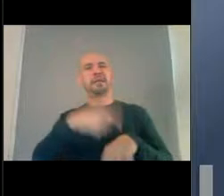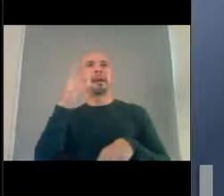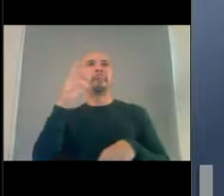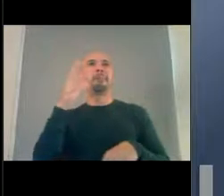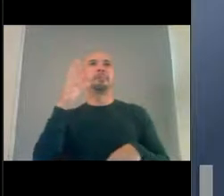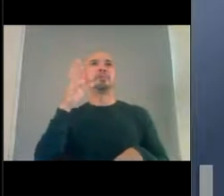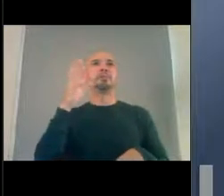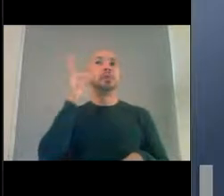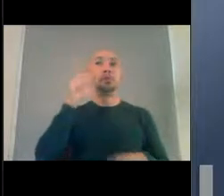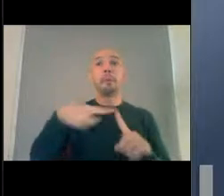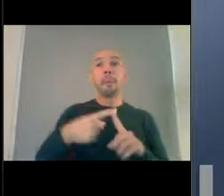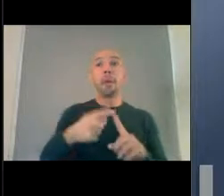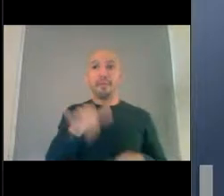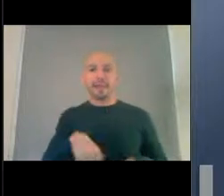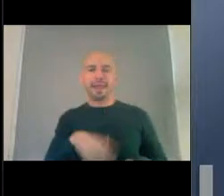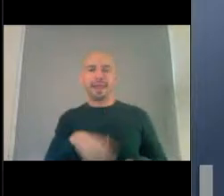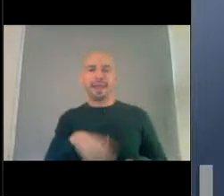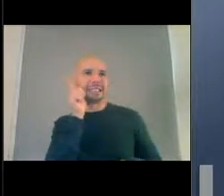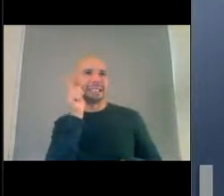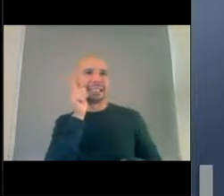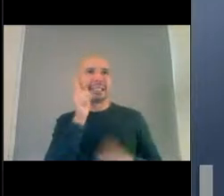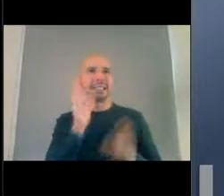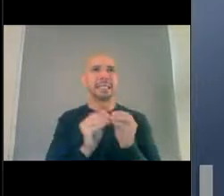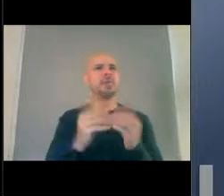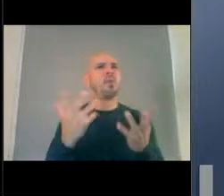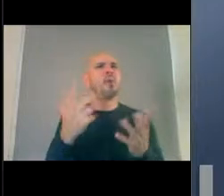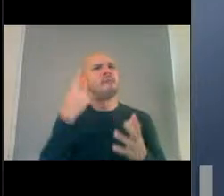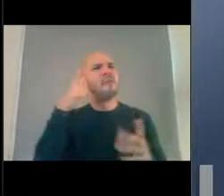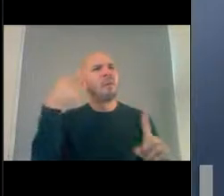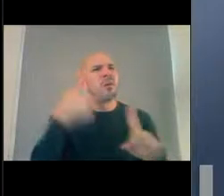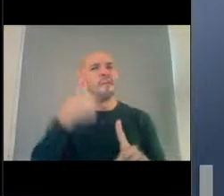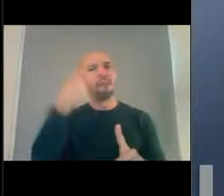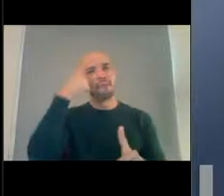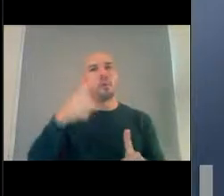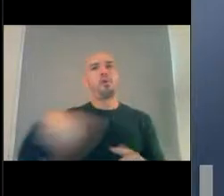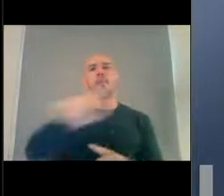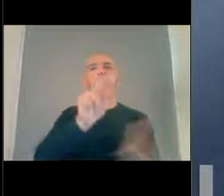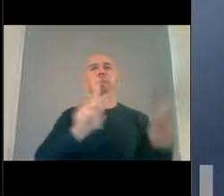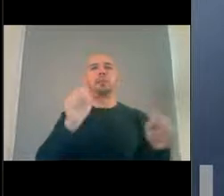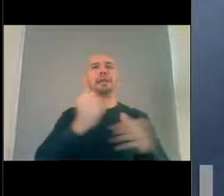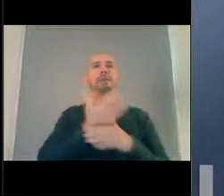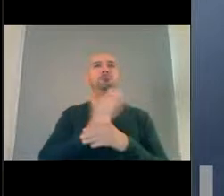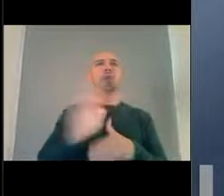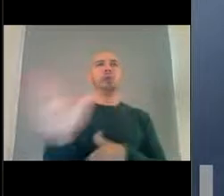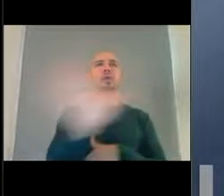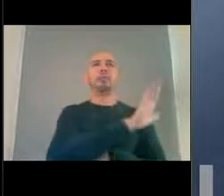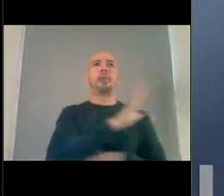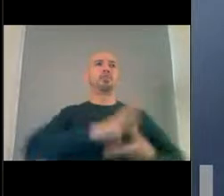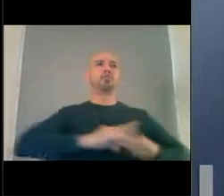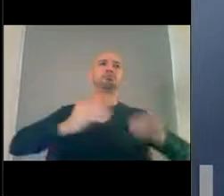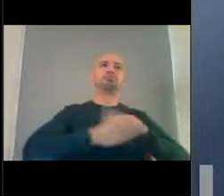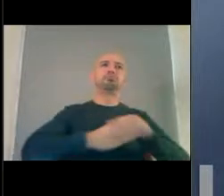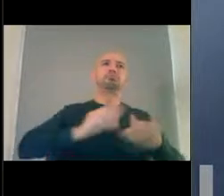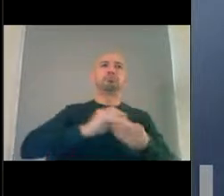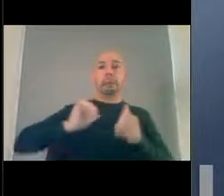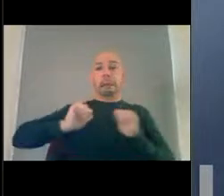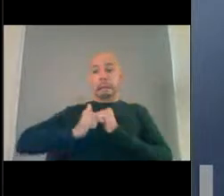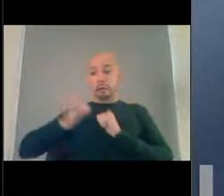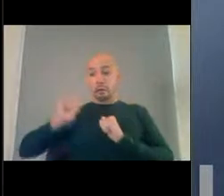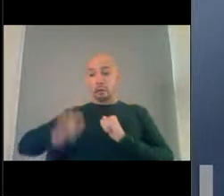vision for these sessions is to allow people to share their personal stories about the impacts of the transportation system on them as